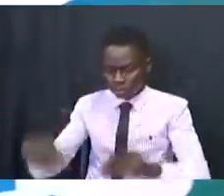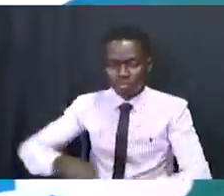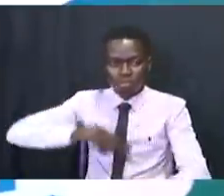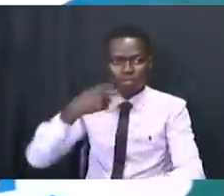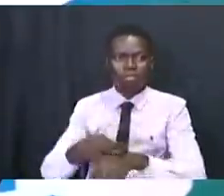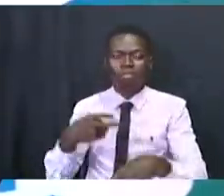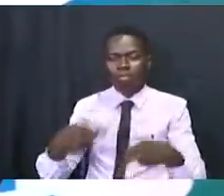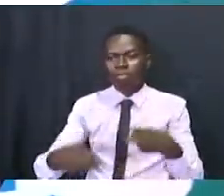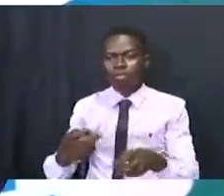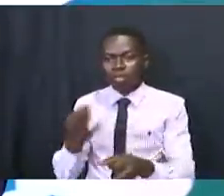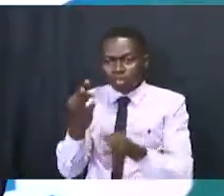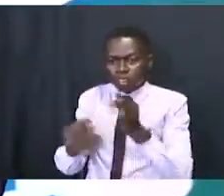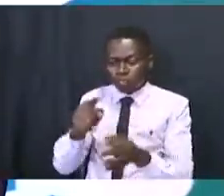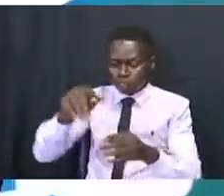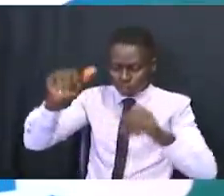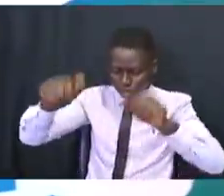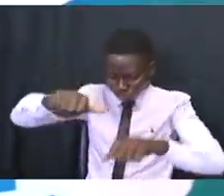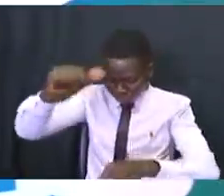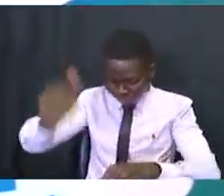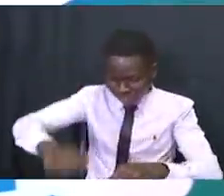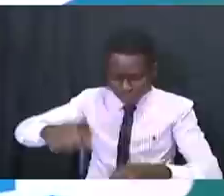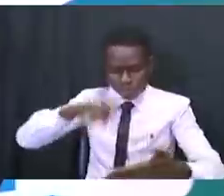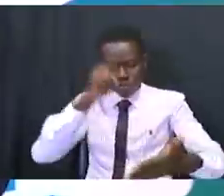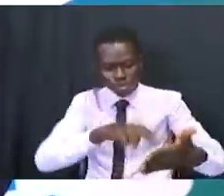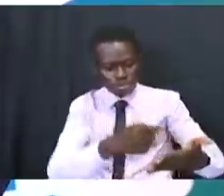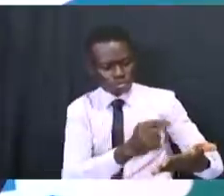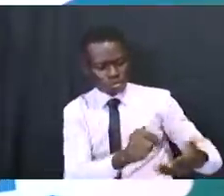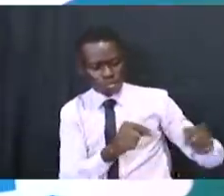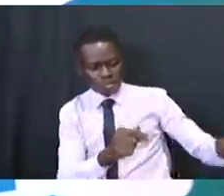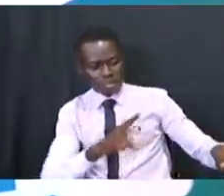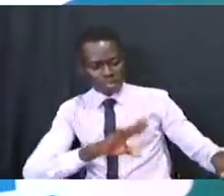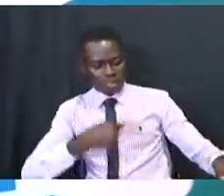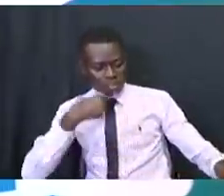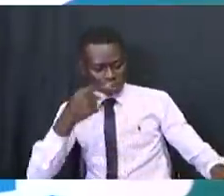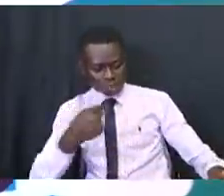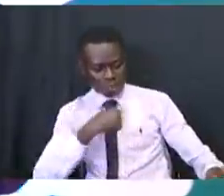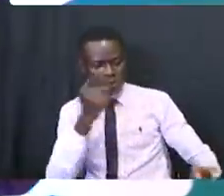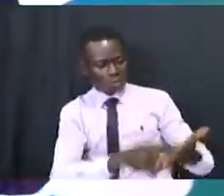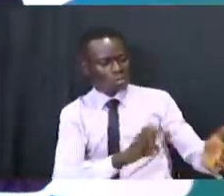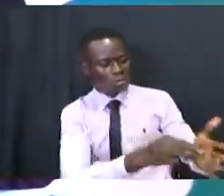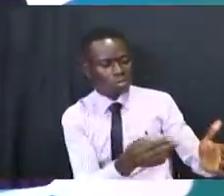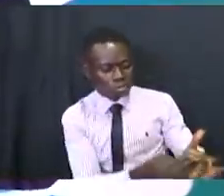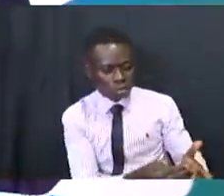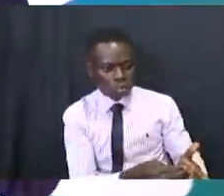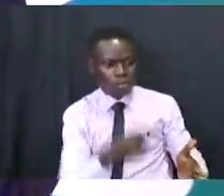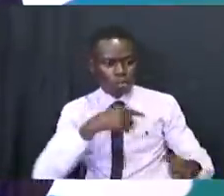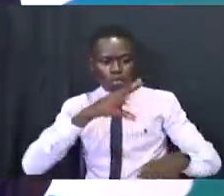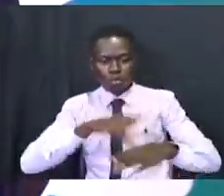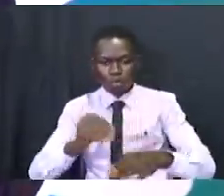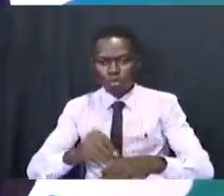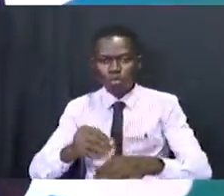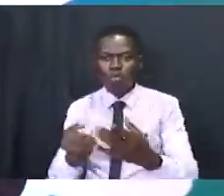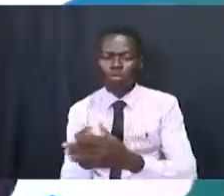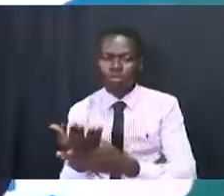problems. If you can read this writing and tell me what it means, you will be clothed in